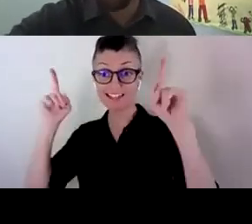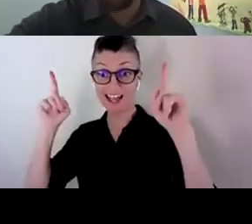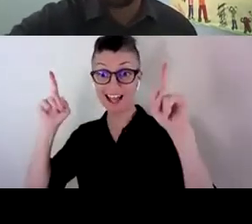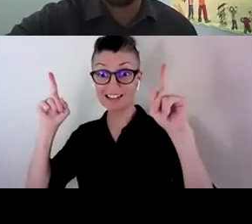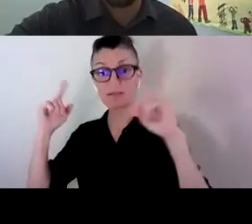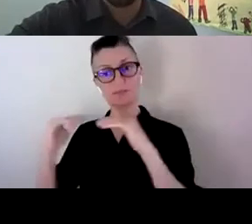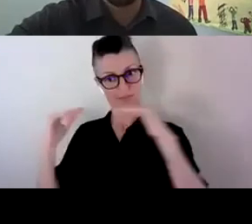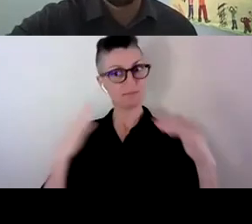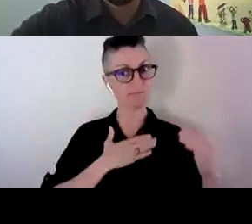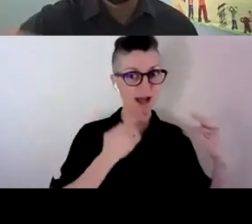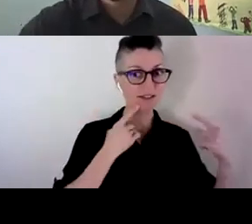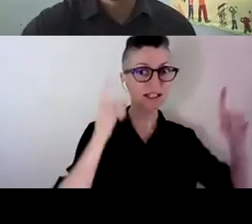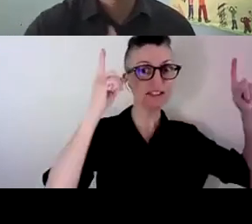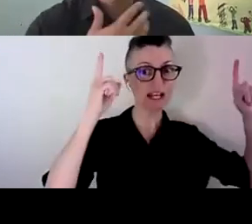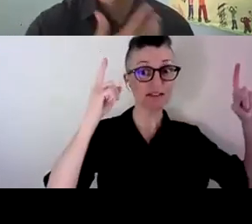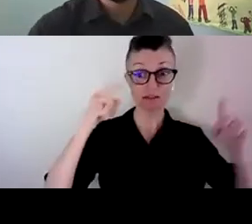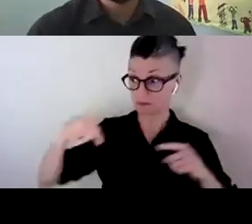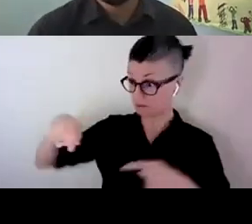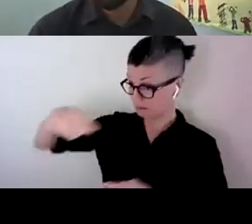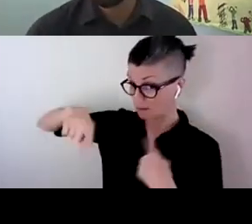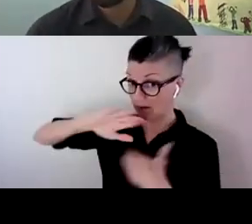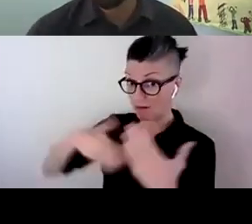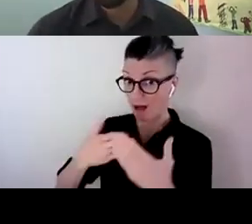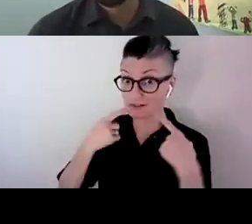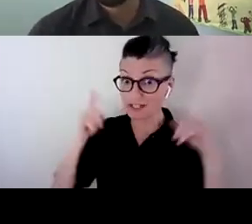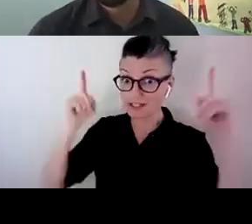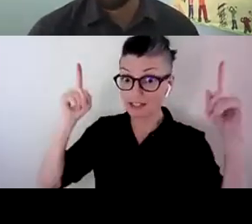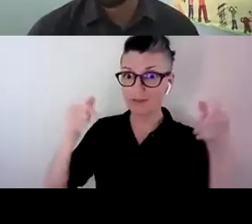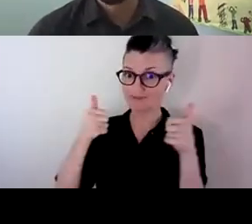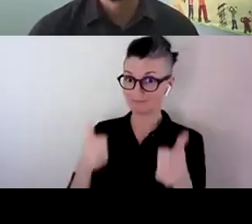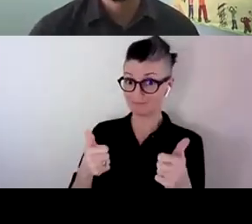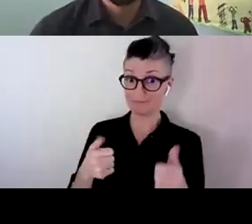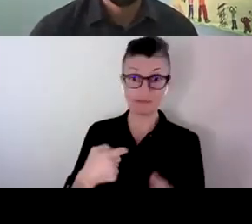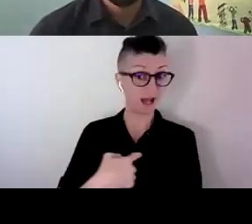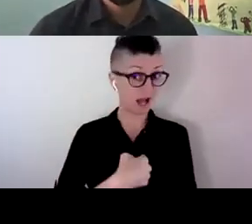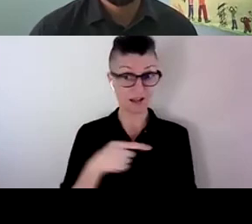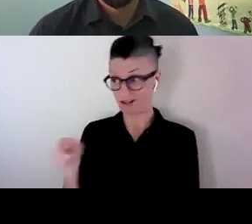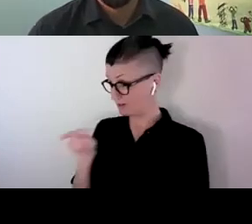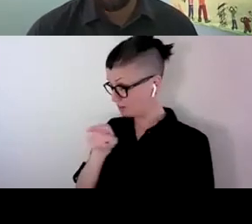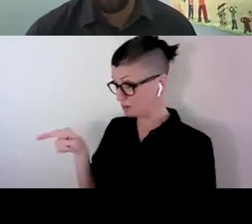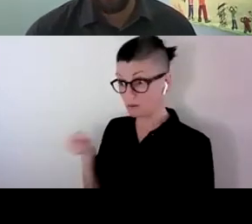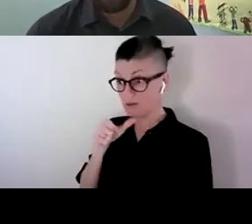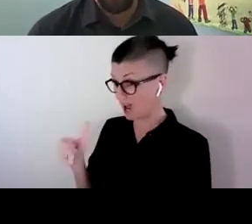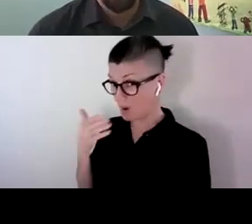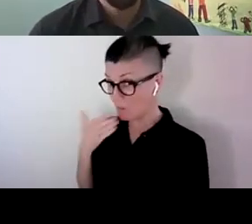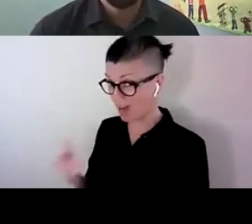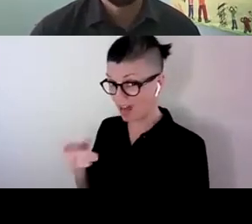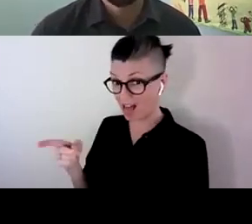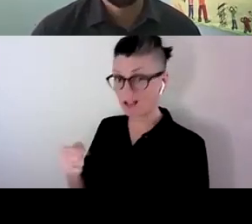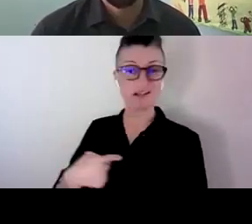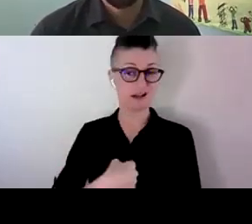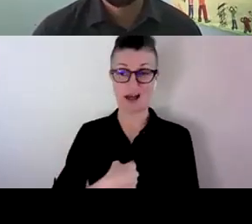is other people's success, and that I'm not well if others are not well, and that I'm not healthy if this world is not